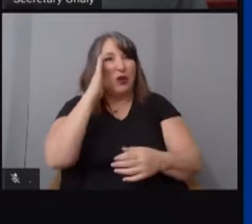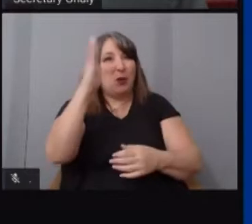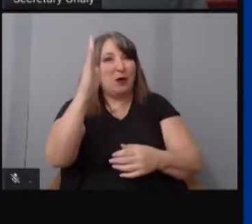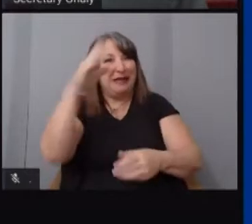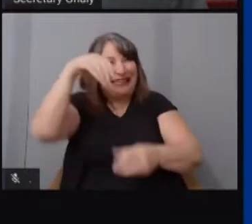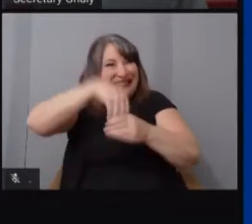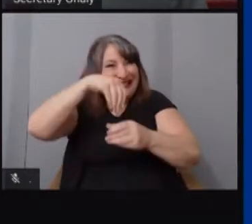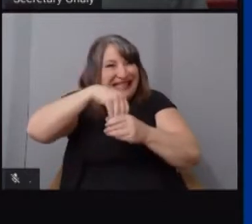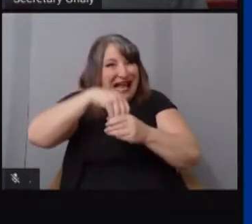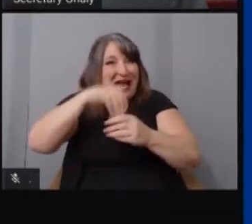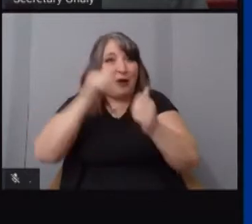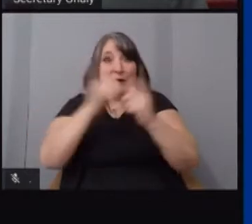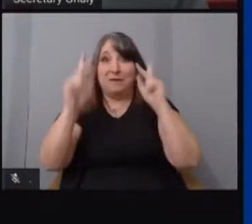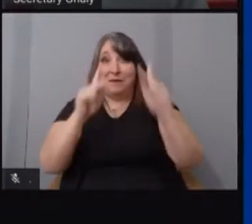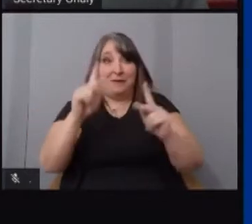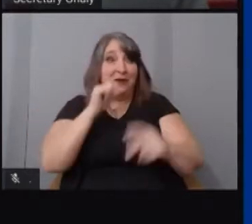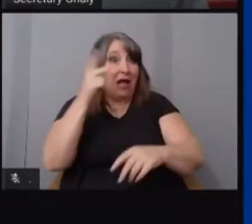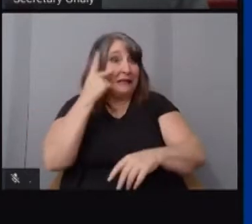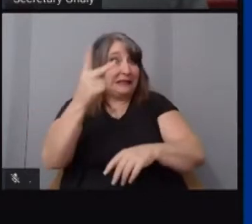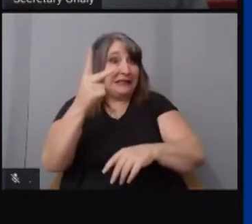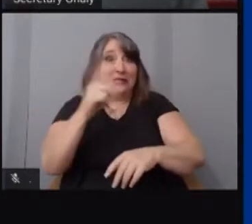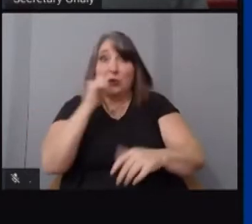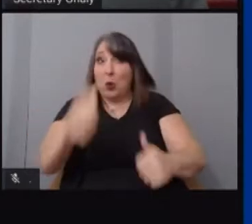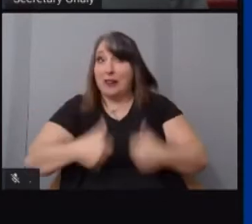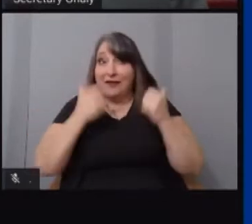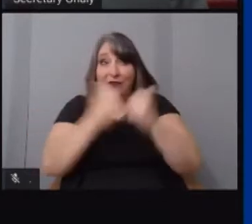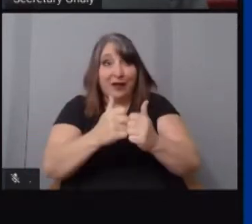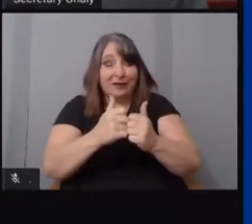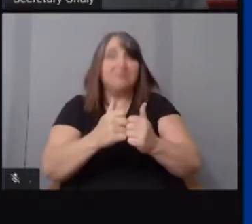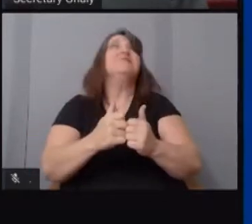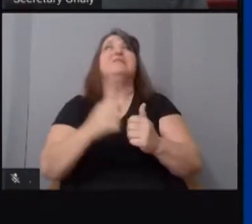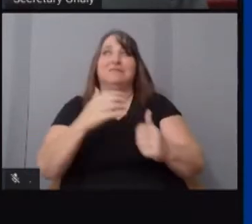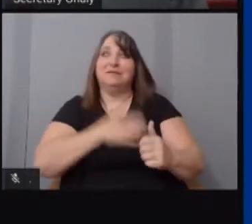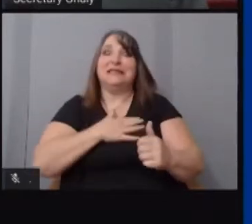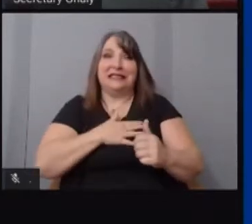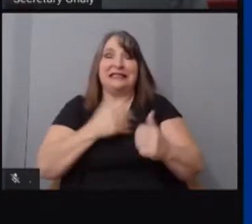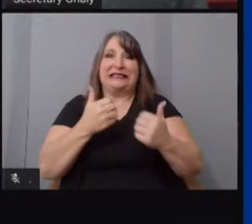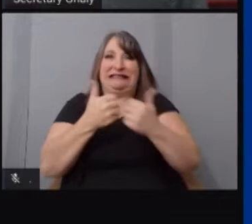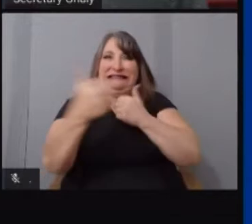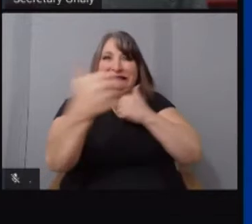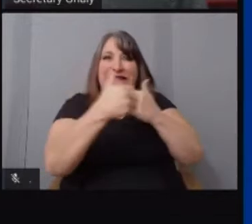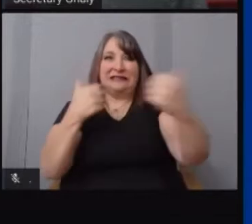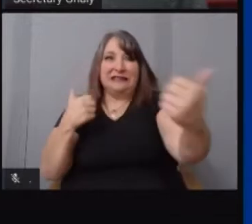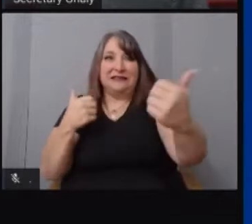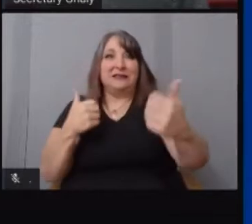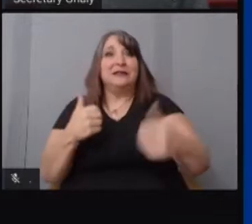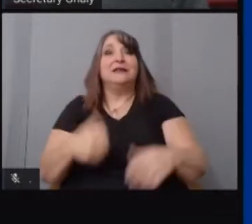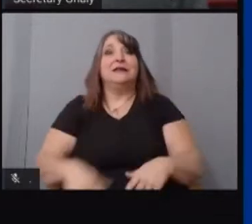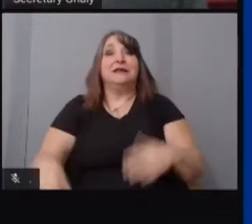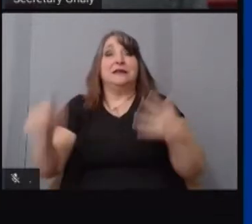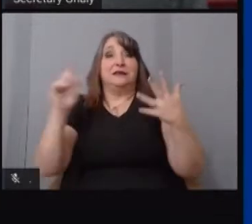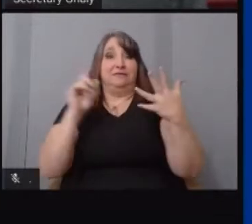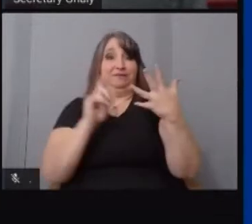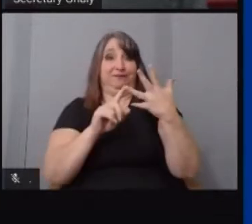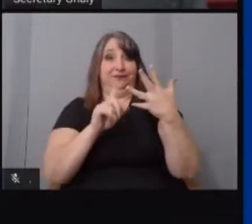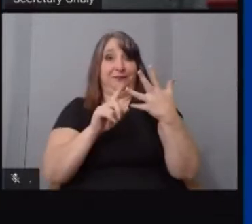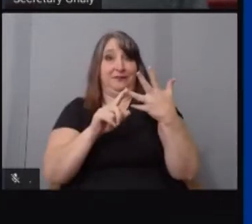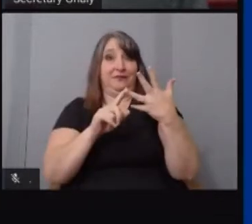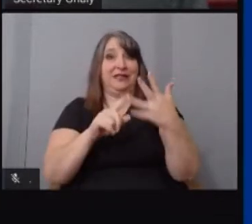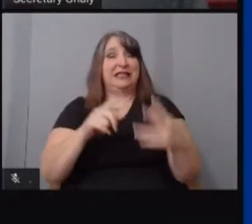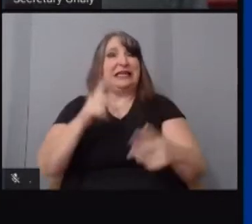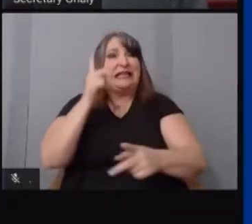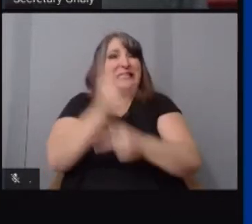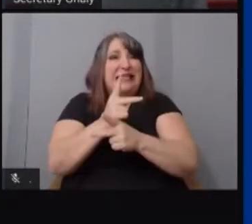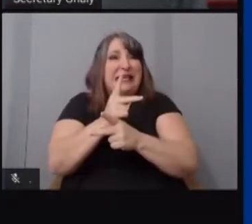seen in quite some time. We ask you to keep it small. We've talked about this 3 household concept